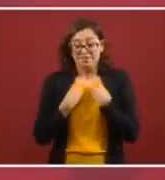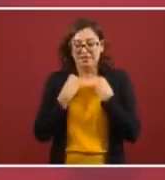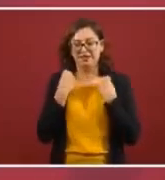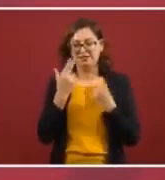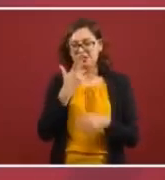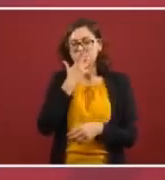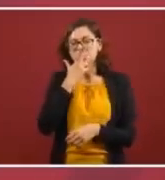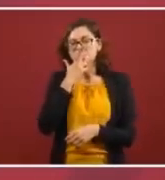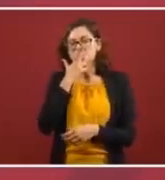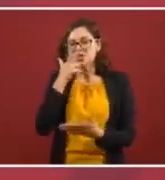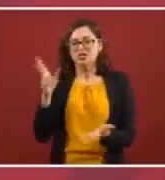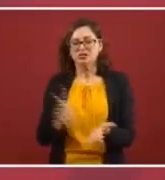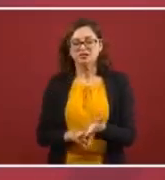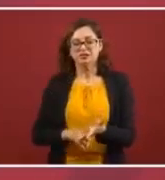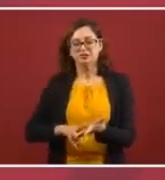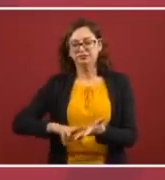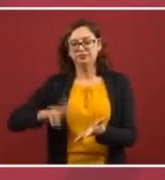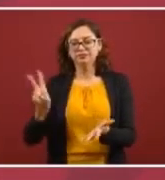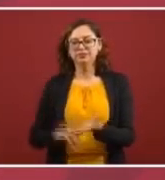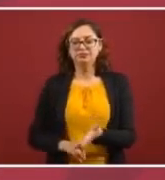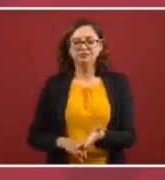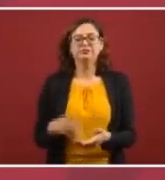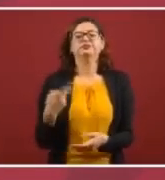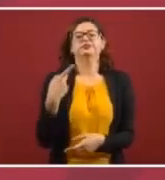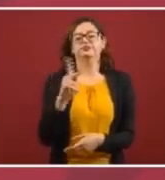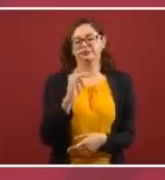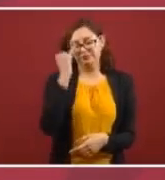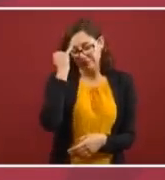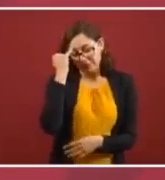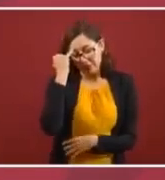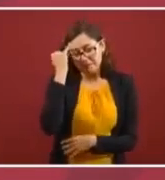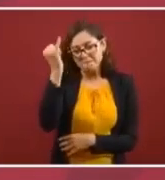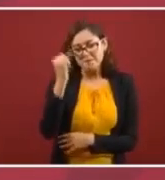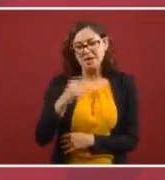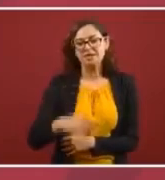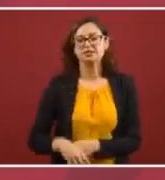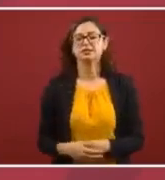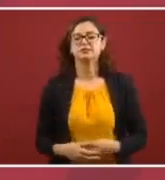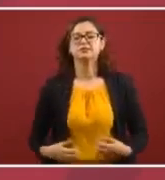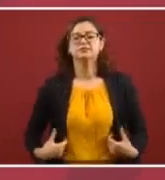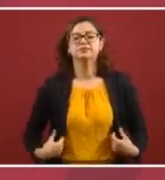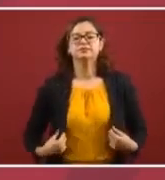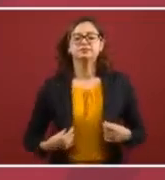taking care of the people, of the citizens. But imagine